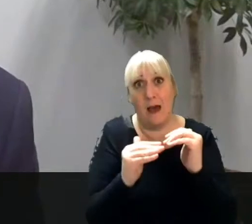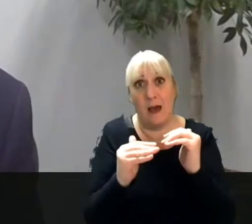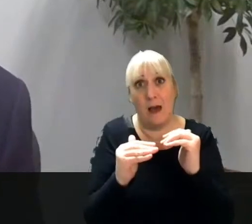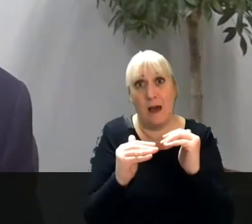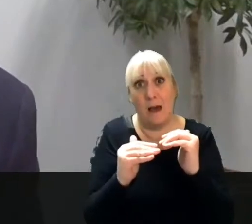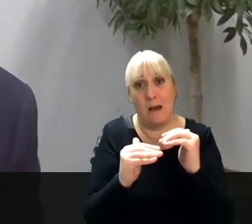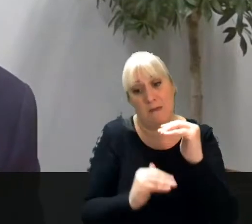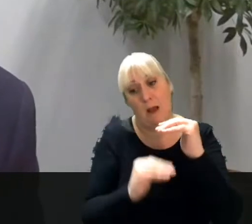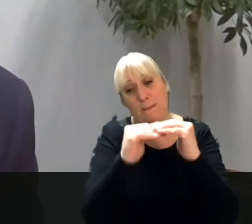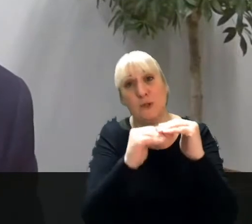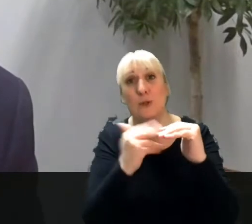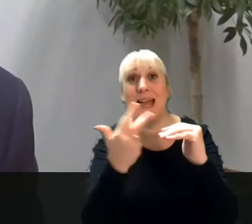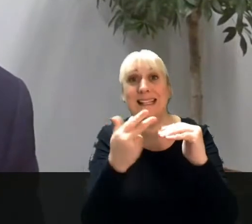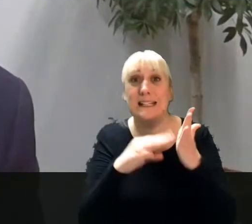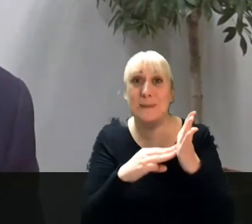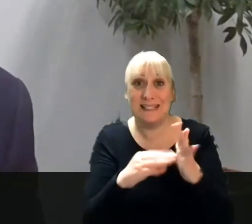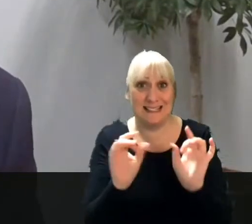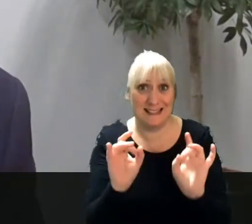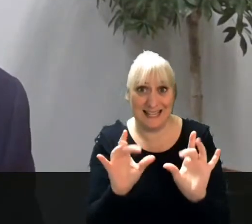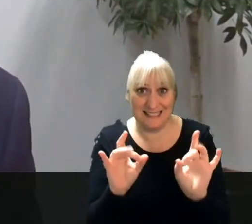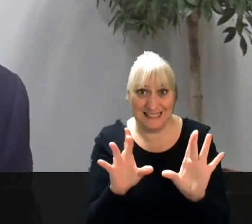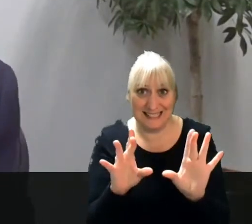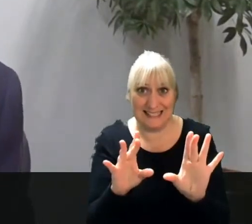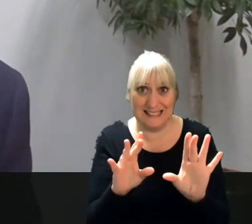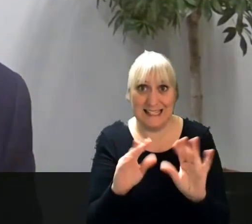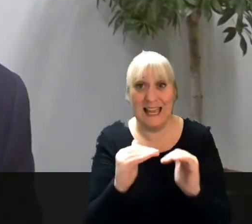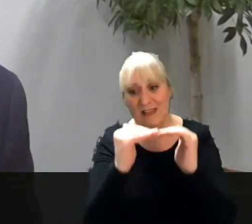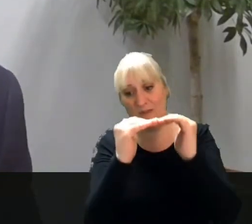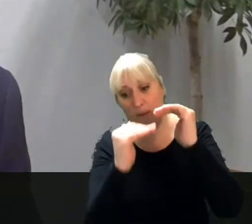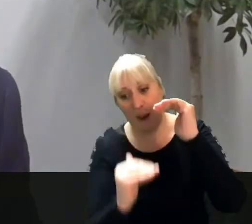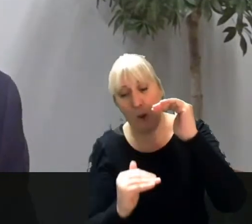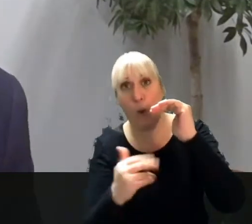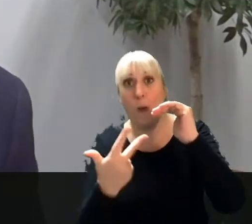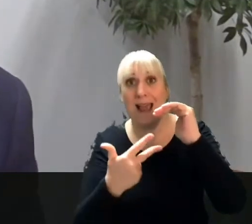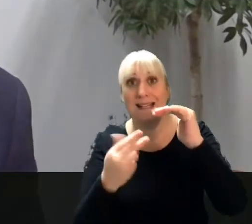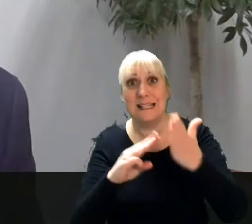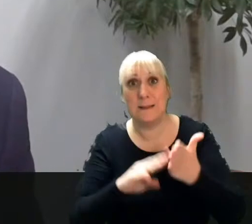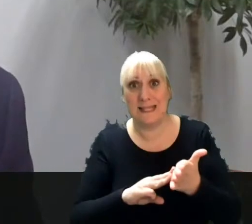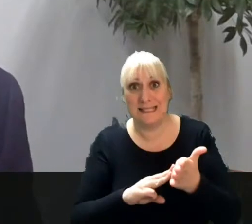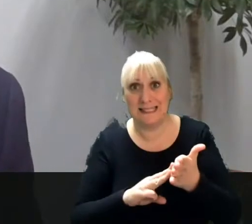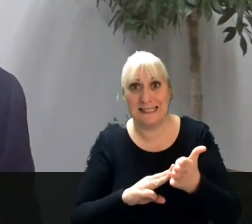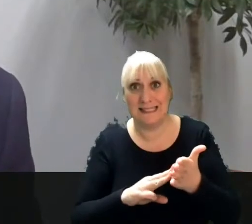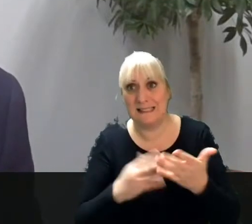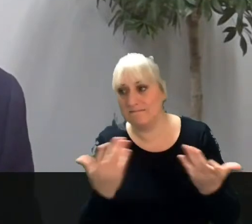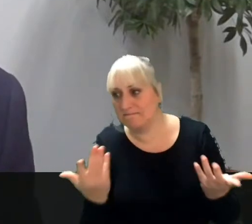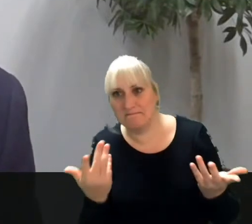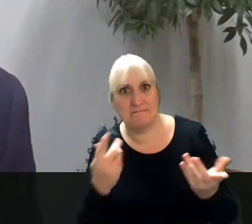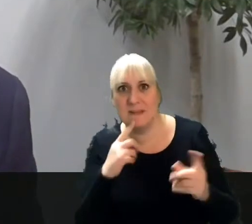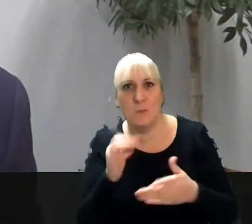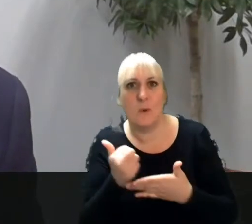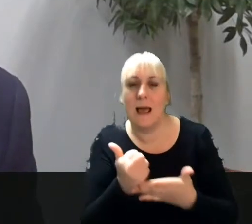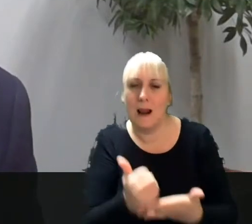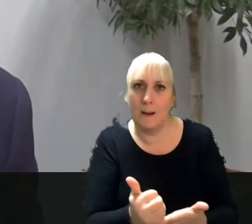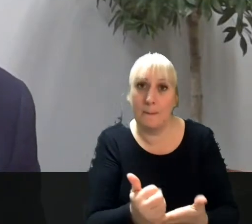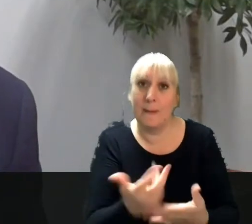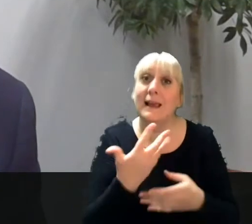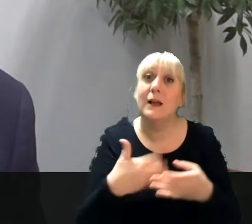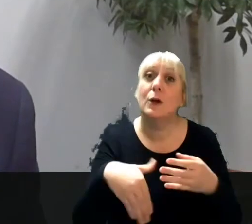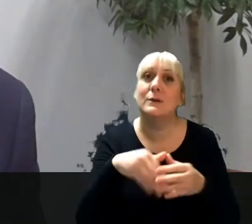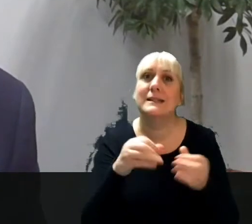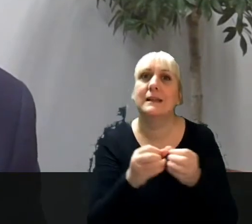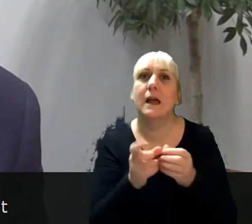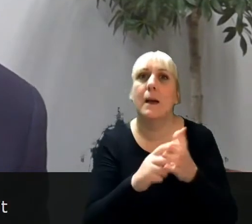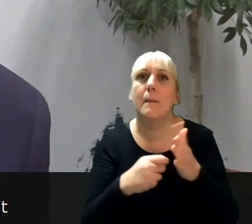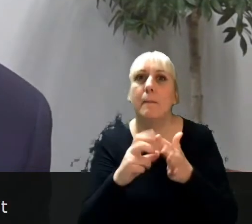work required or those buildings below 18 metres, including Barkingside and the development in